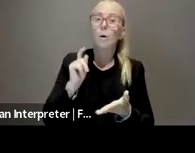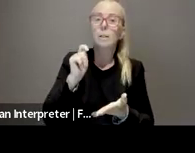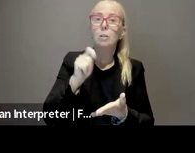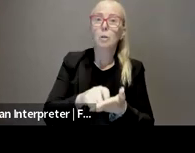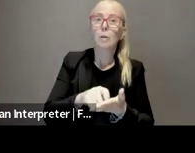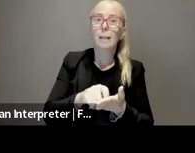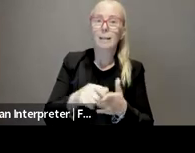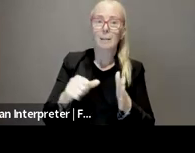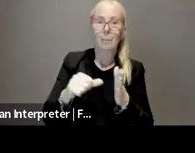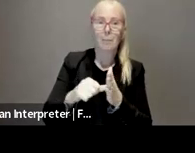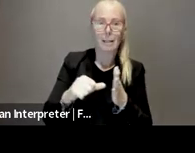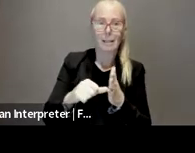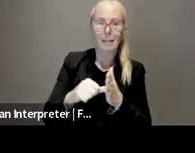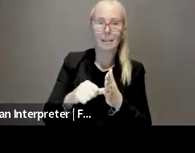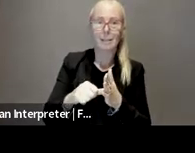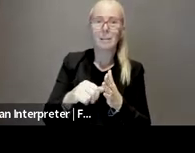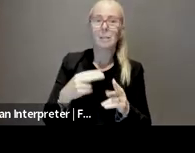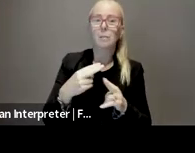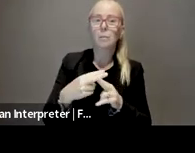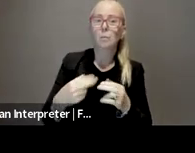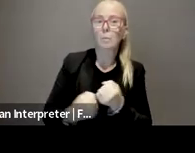can make accessible navigation a reality.